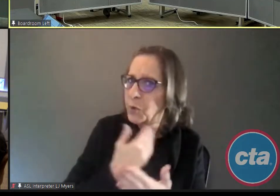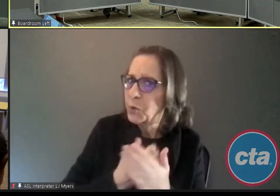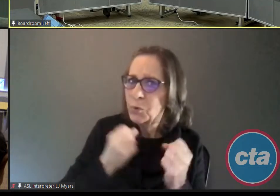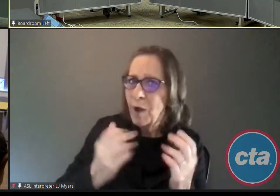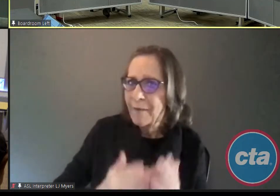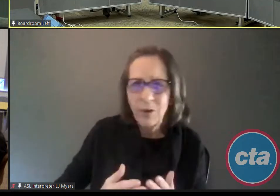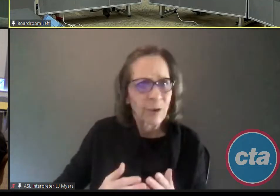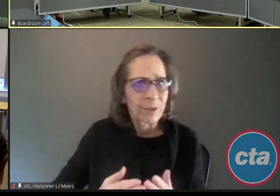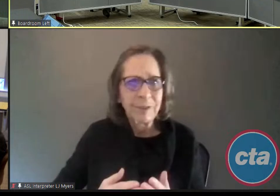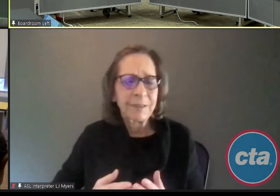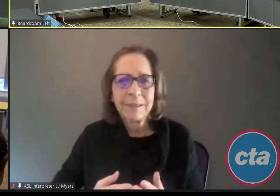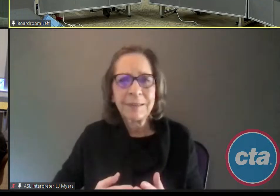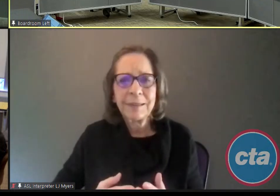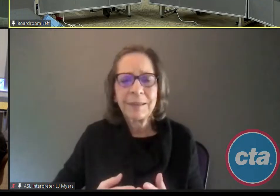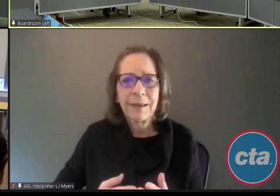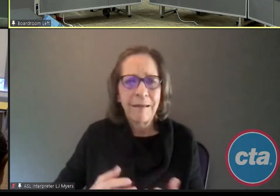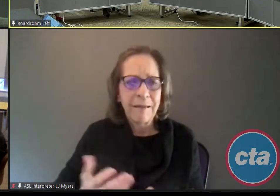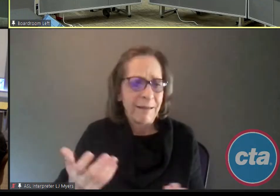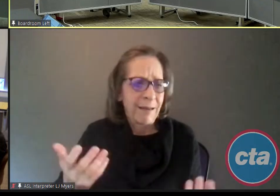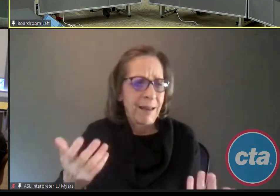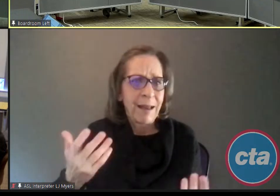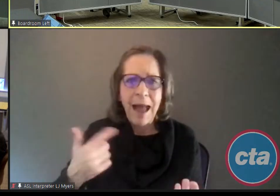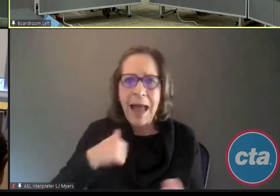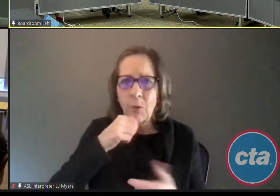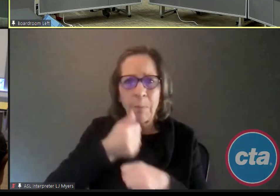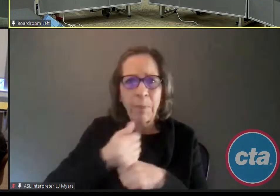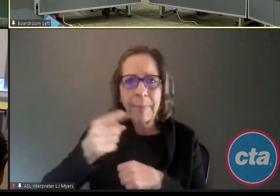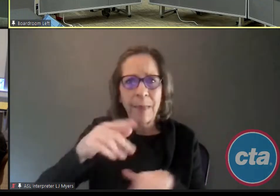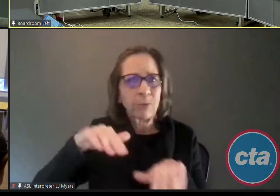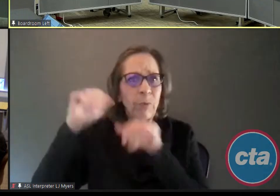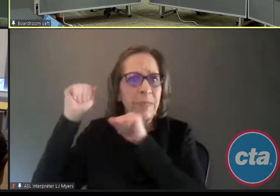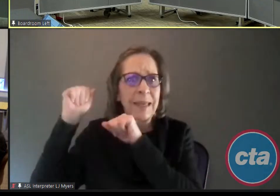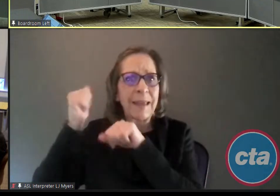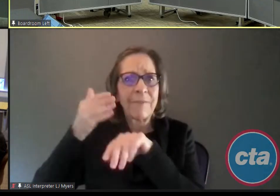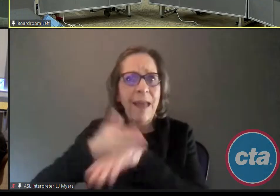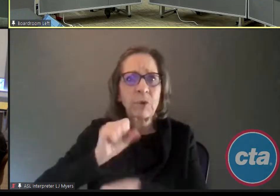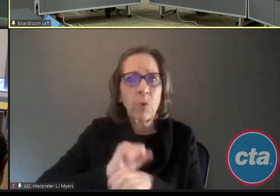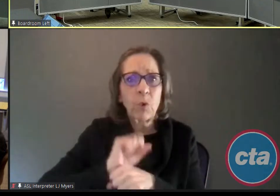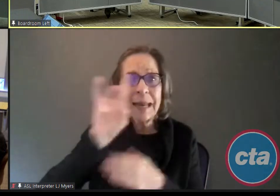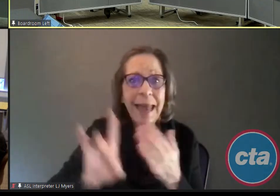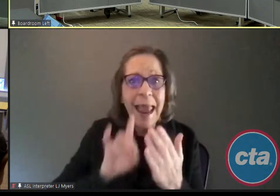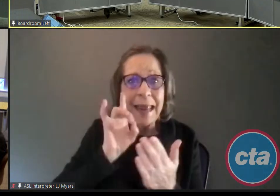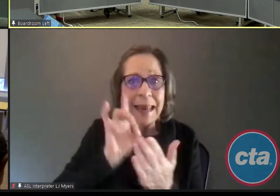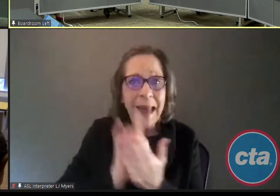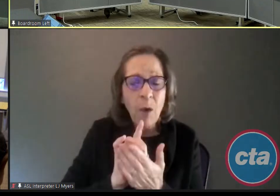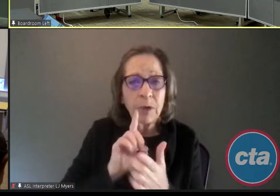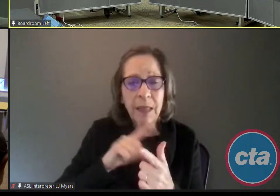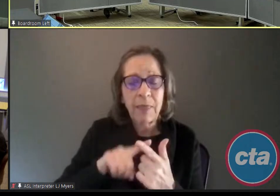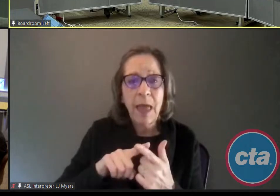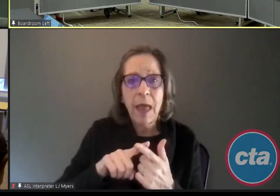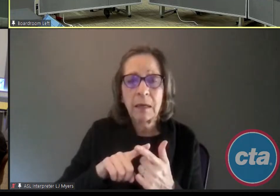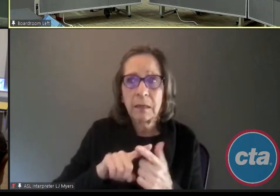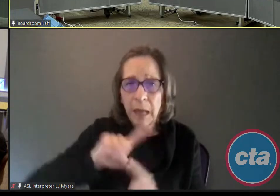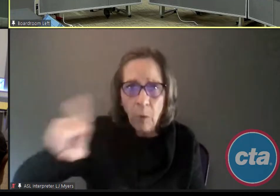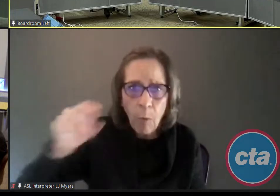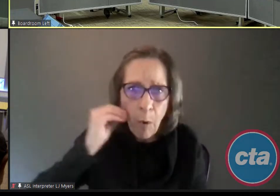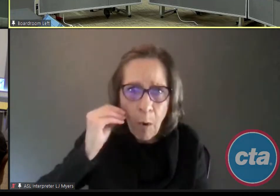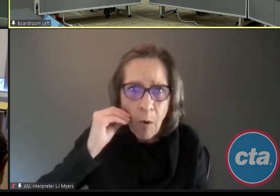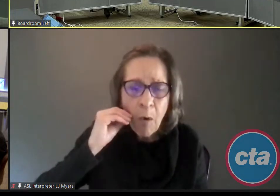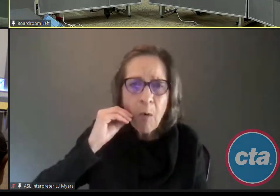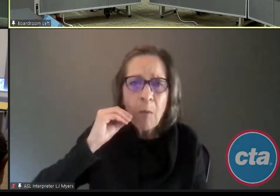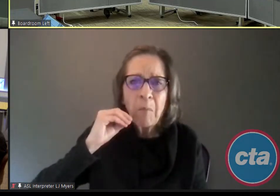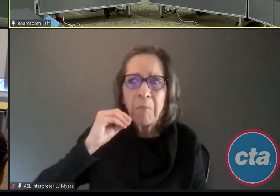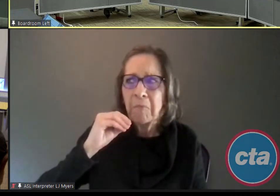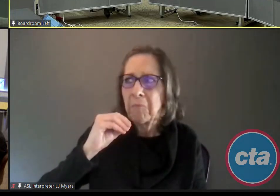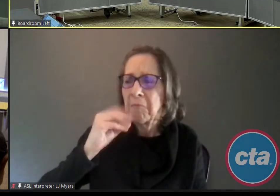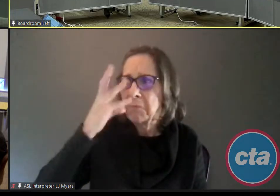any employee for leaving after working 8 hours after just getting off. You know, they have to travel home to get 5 to 6